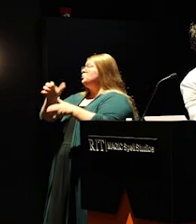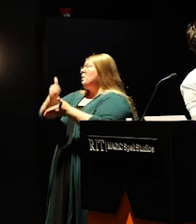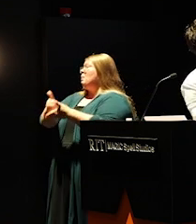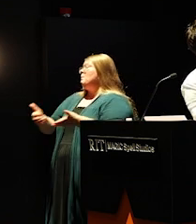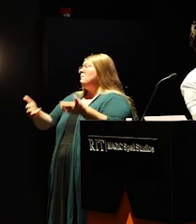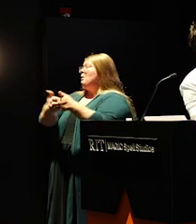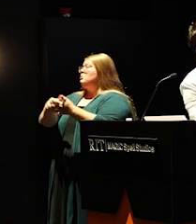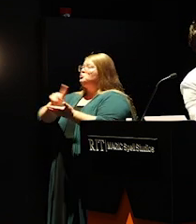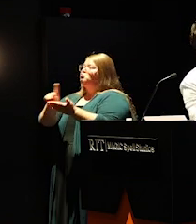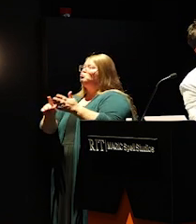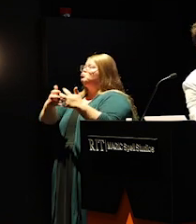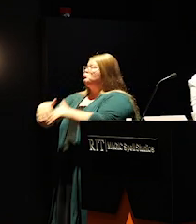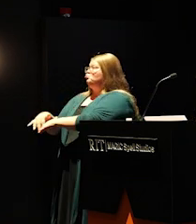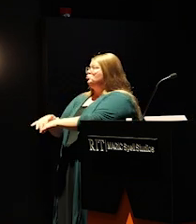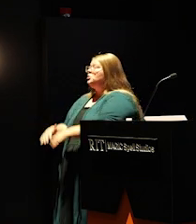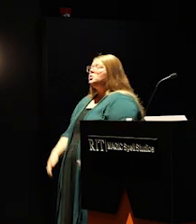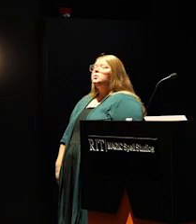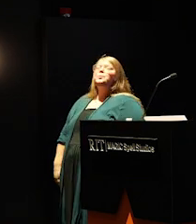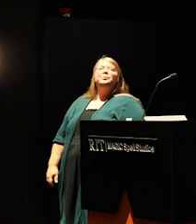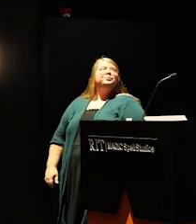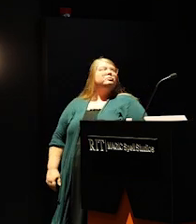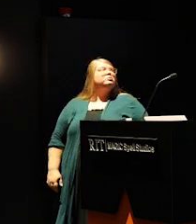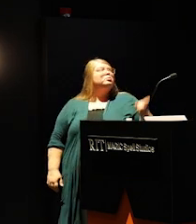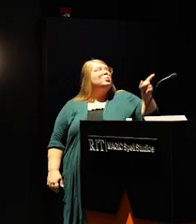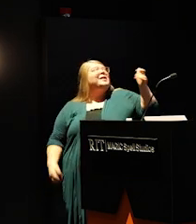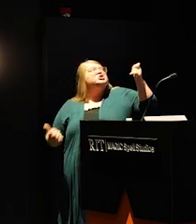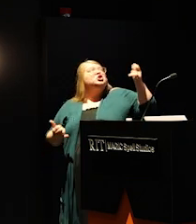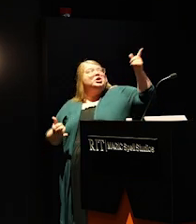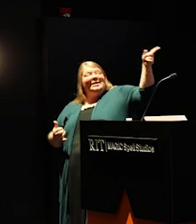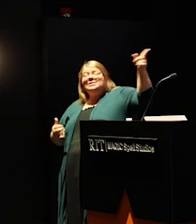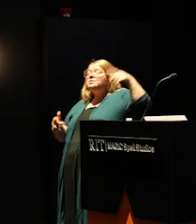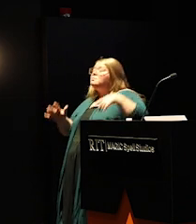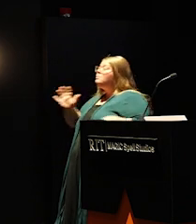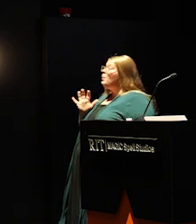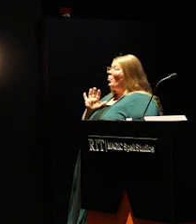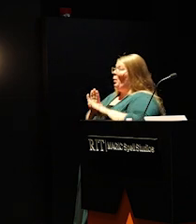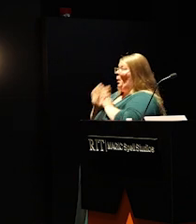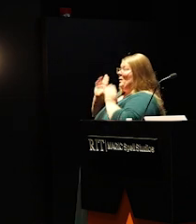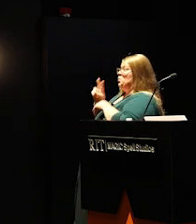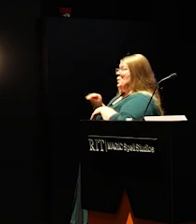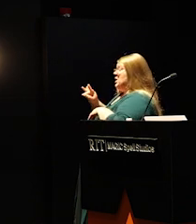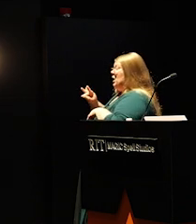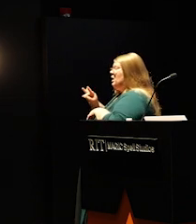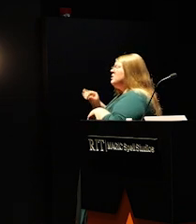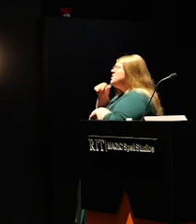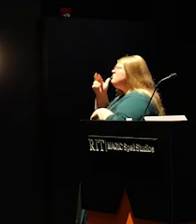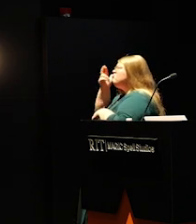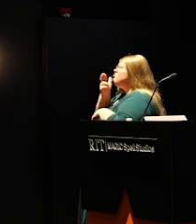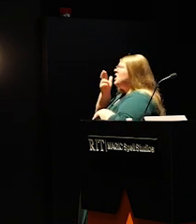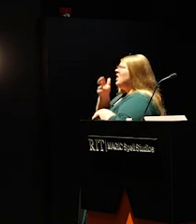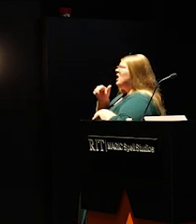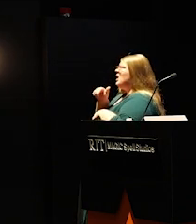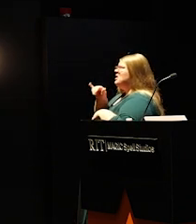again, this is today, but opening the restaurant in 2008, I wasn't really sure I was designing yet. I knew I had all that background. I didn't call